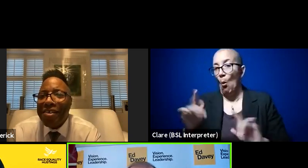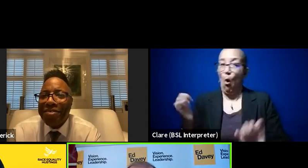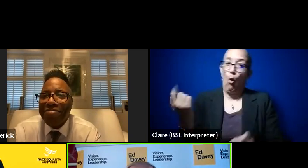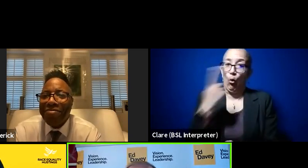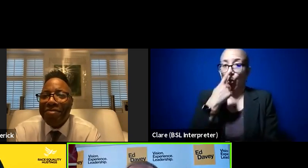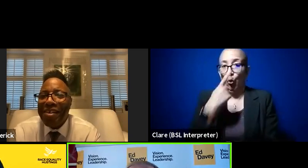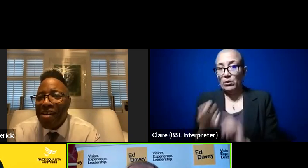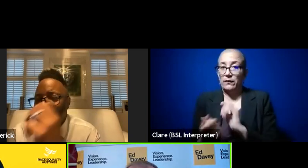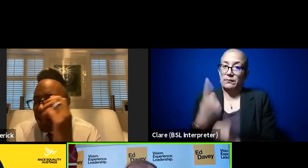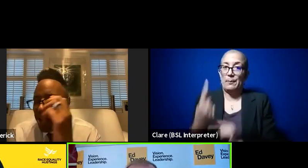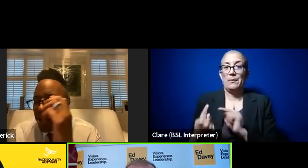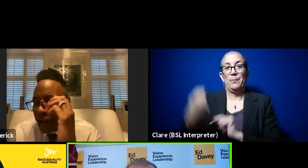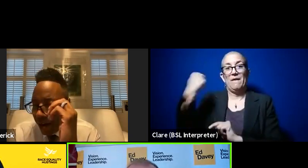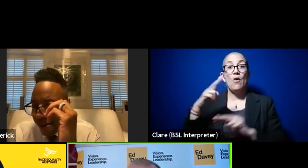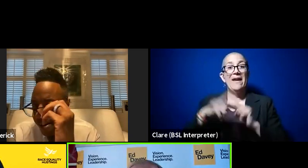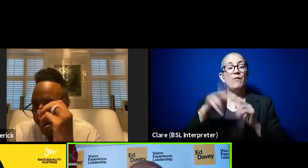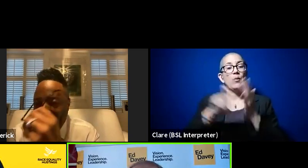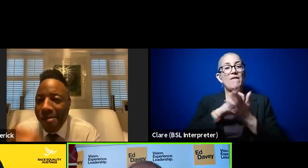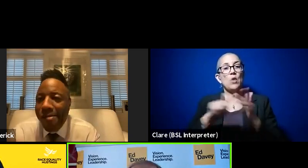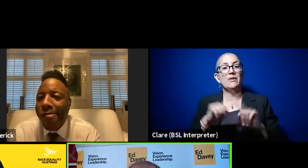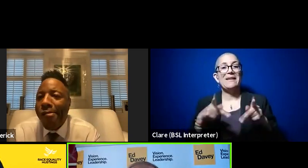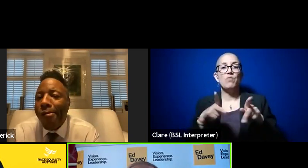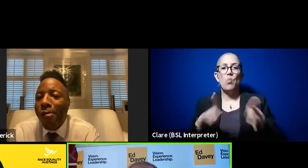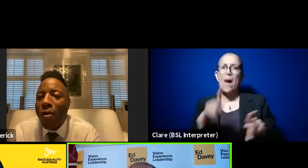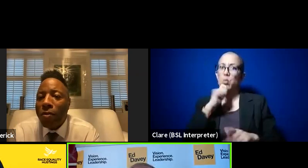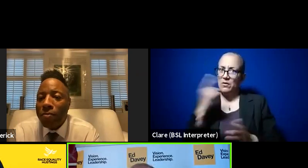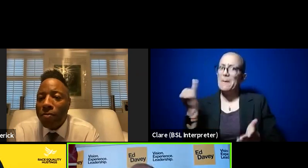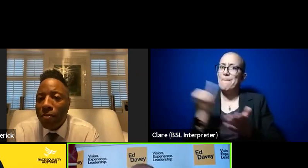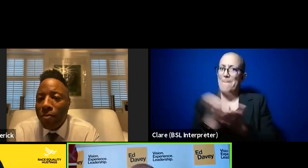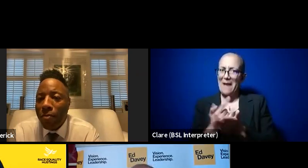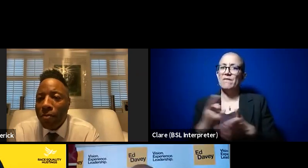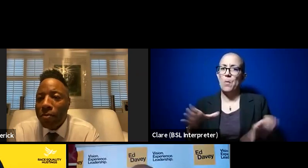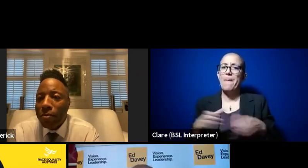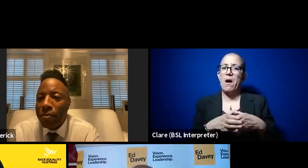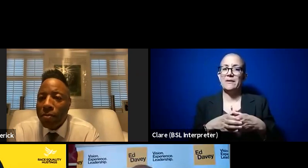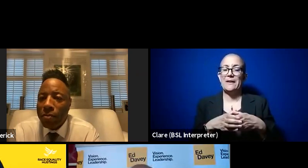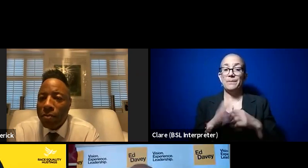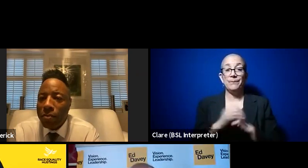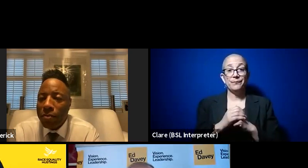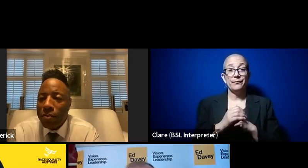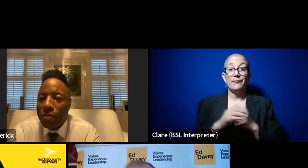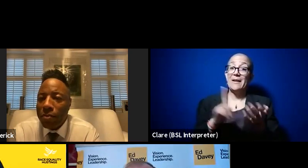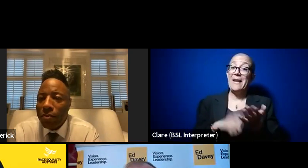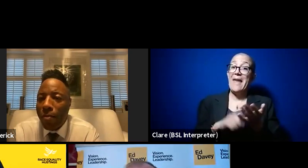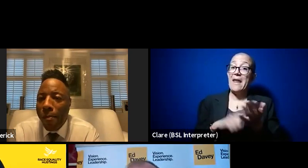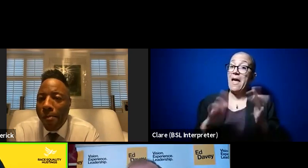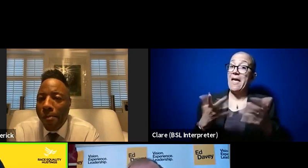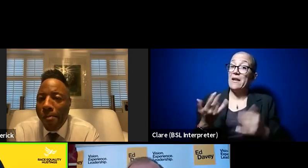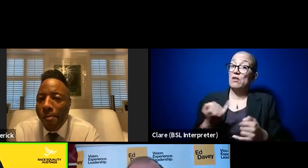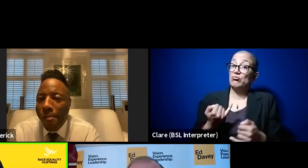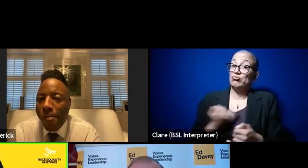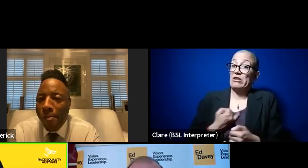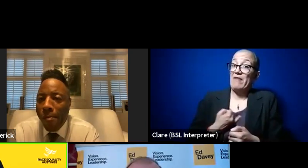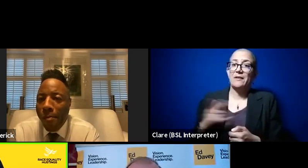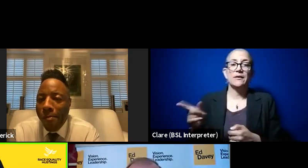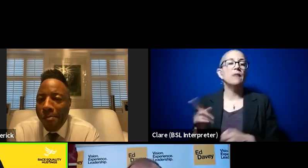been. I think if we had voted a different way, it would have been bad for the party. Layla, any regrets? Not on this